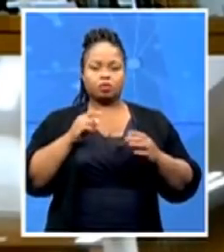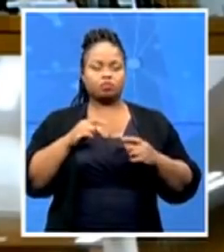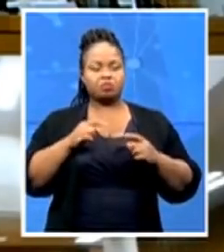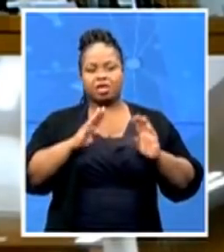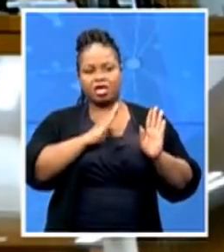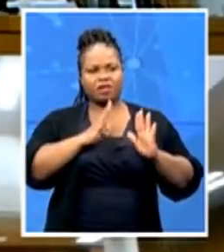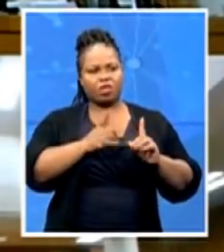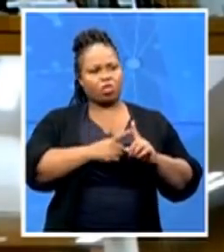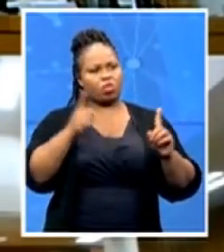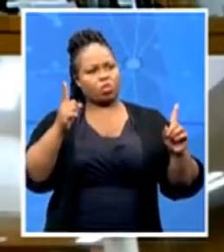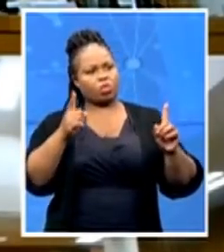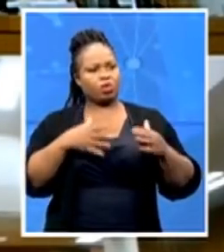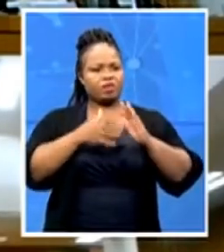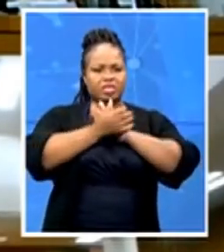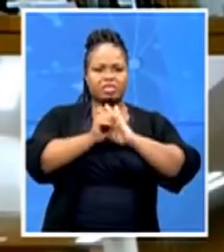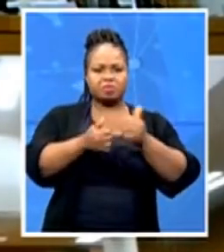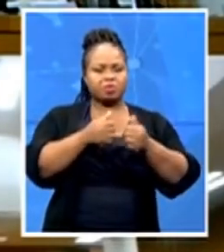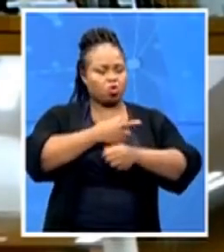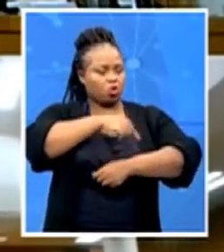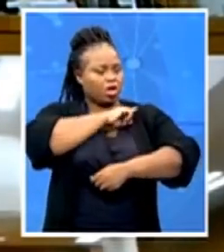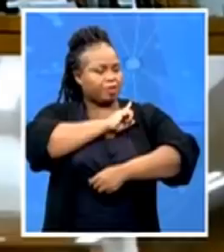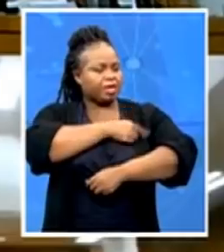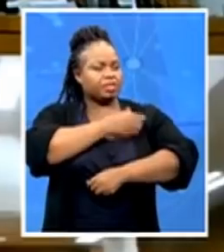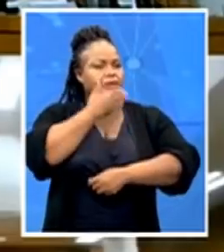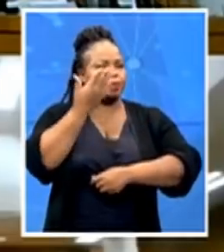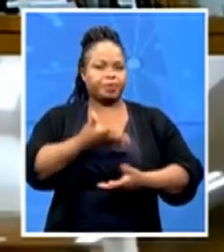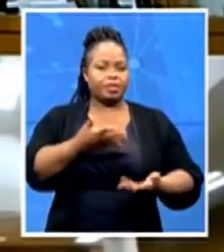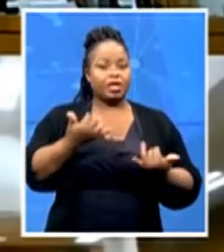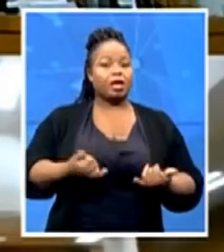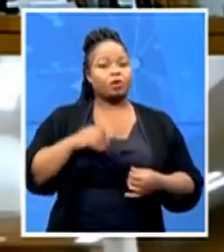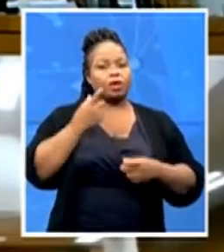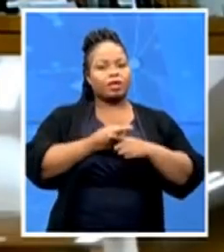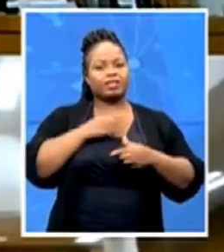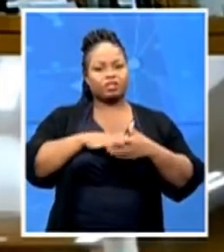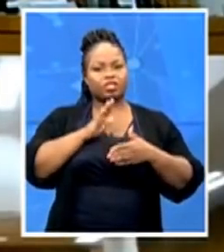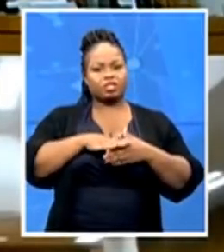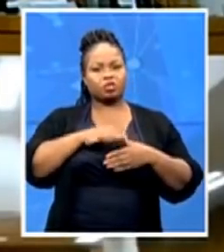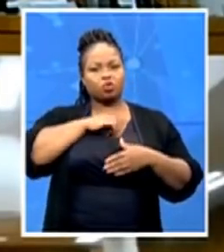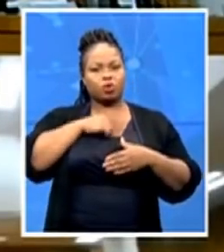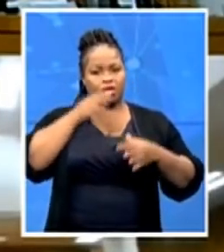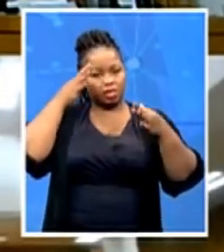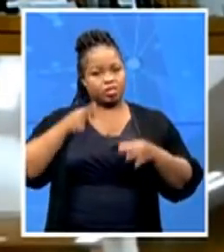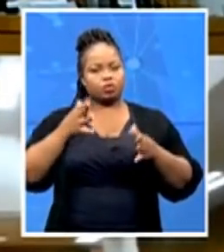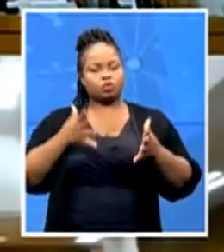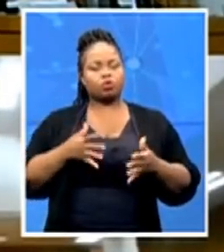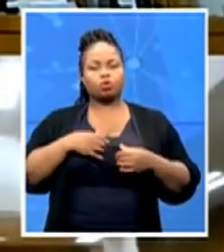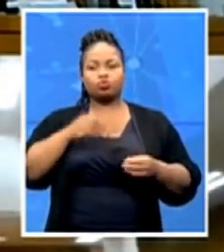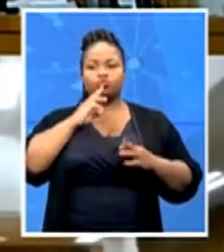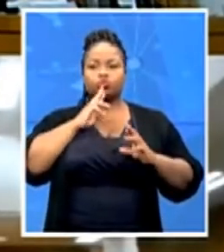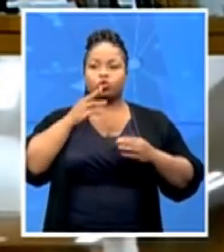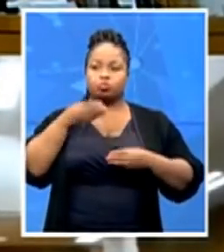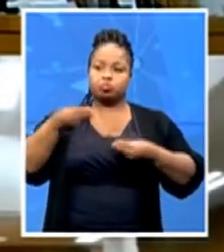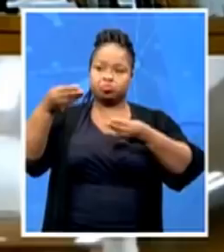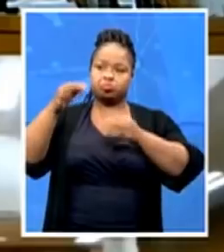incapacitated, the committee's reasons for its decision in its report to the Assembly must be plausible, because if they